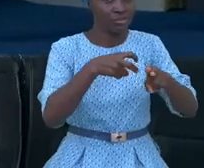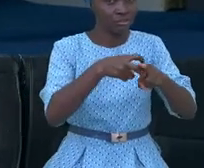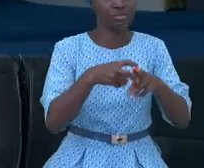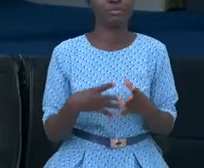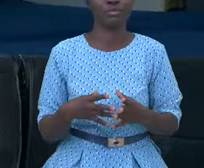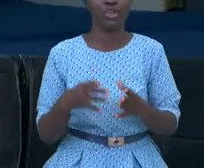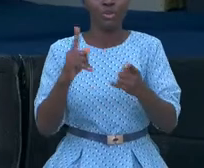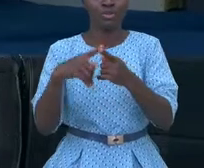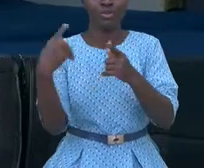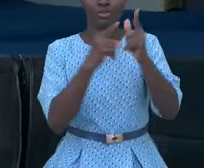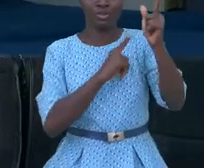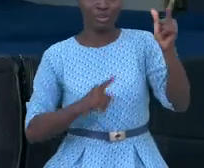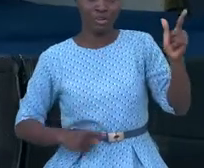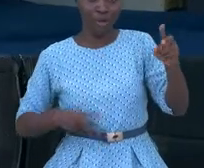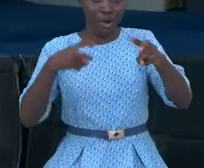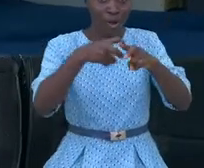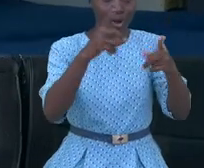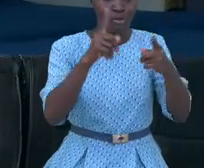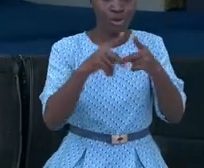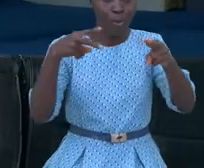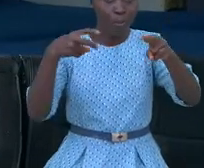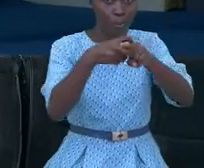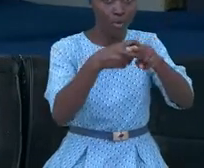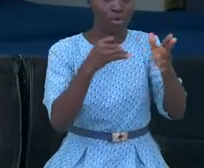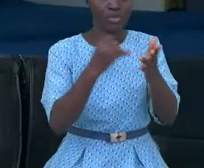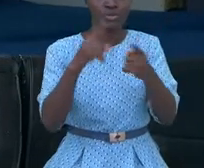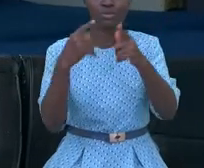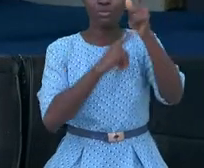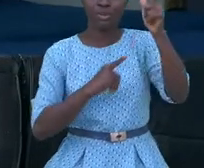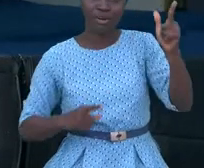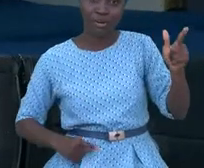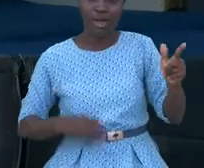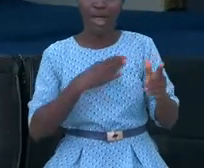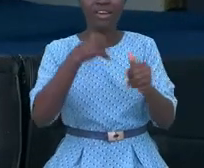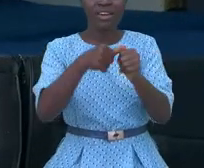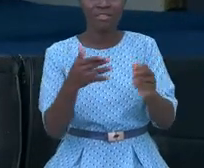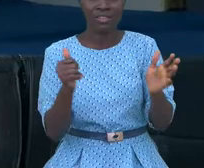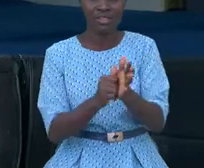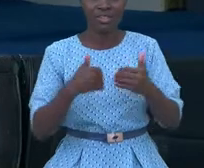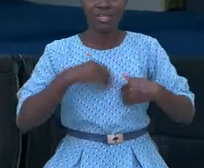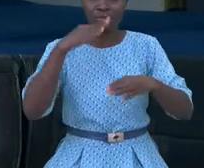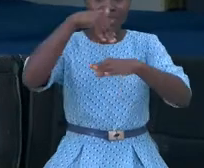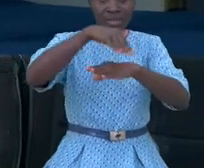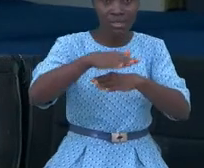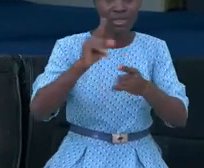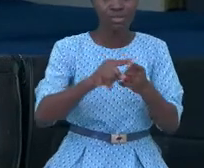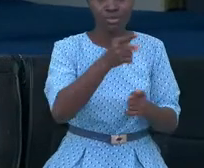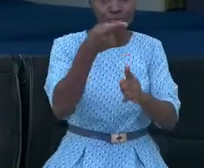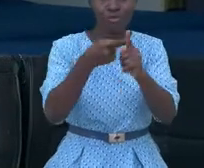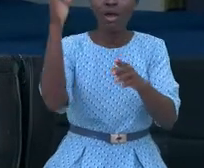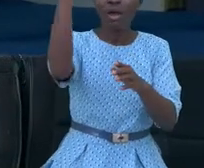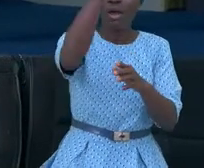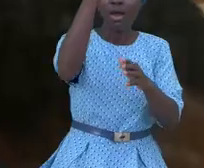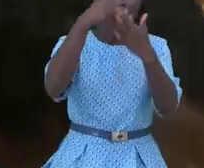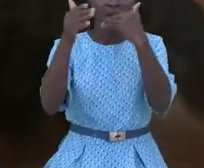Savior, and everything that has been uploaded for you in the clouds will come inside there.